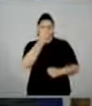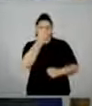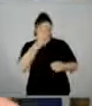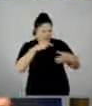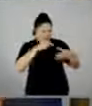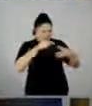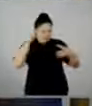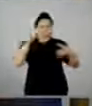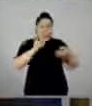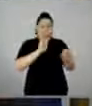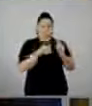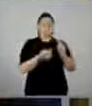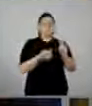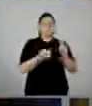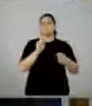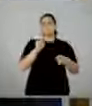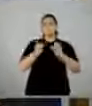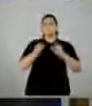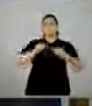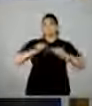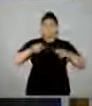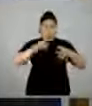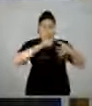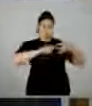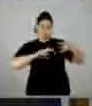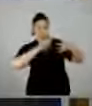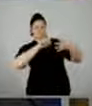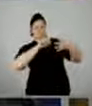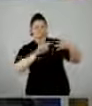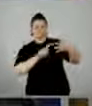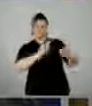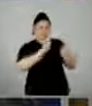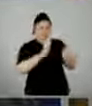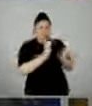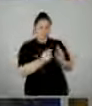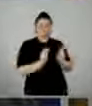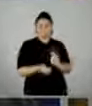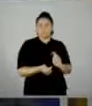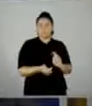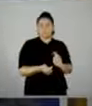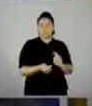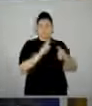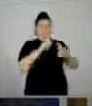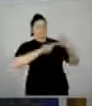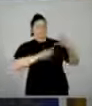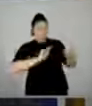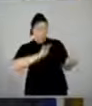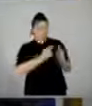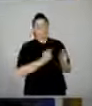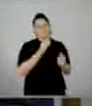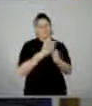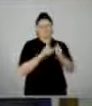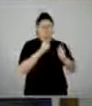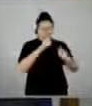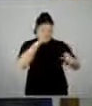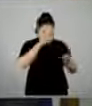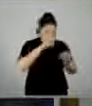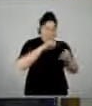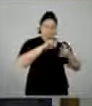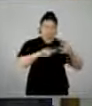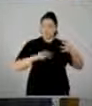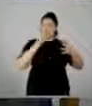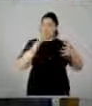three, we've never had all four change, thank God, but two or three can change. So it changes every year. Now, we simply